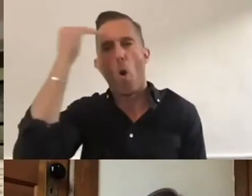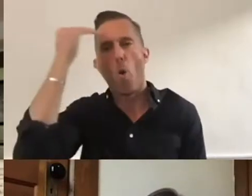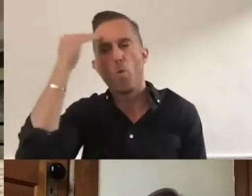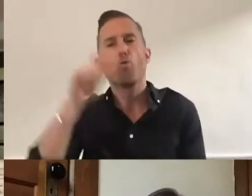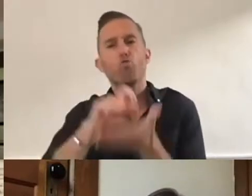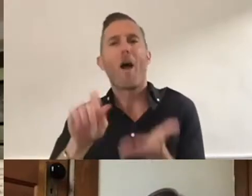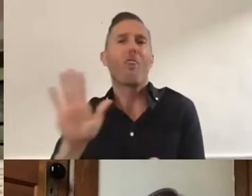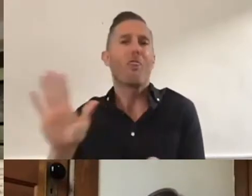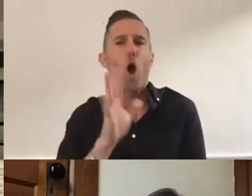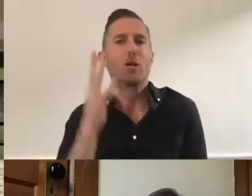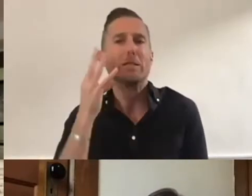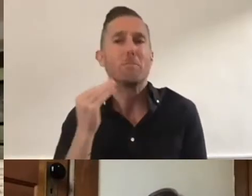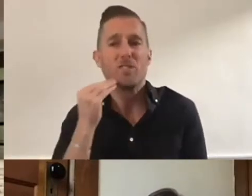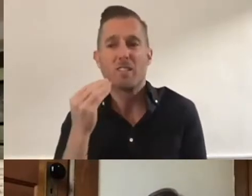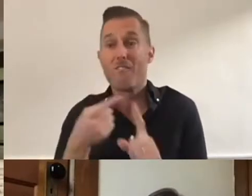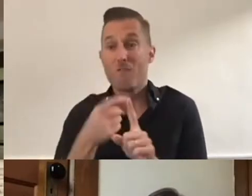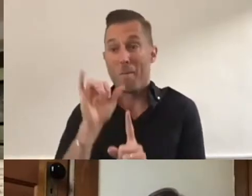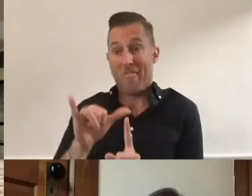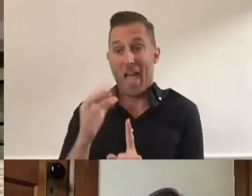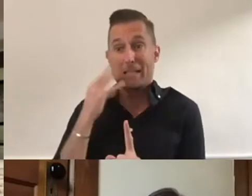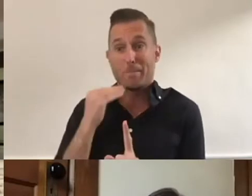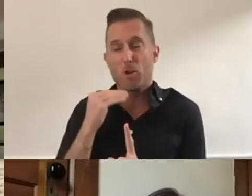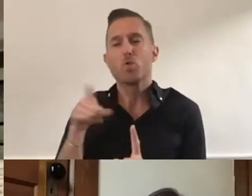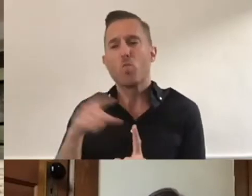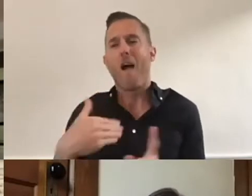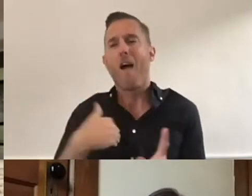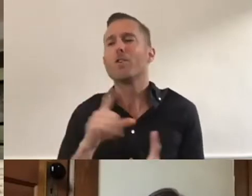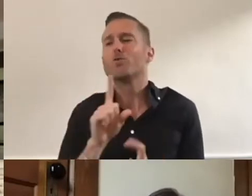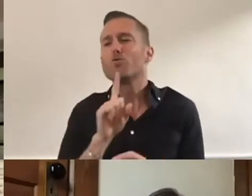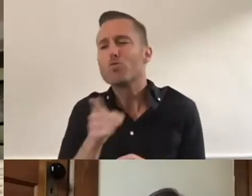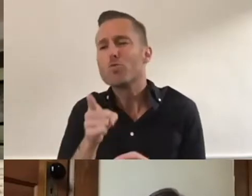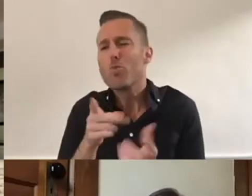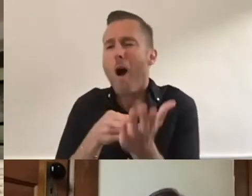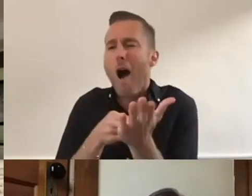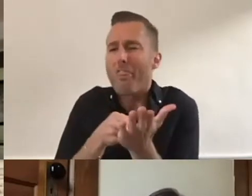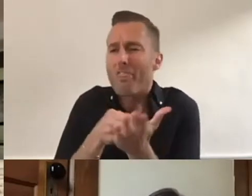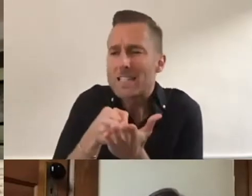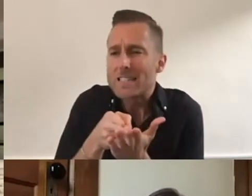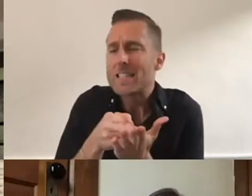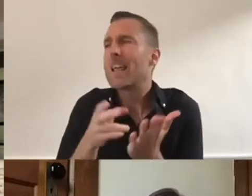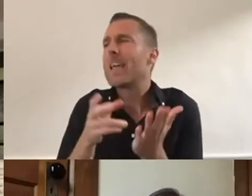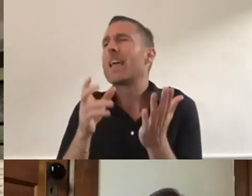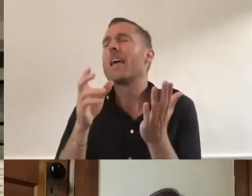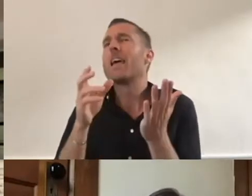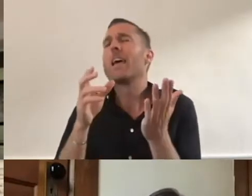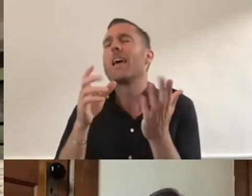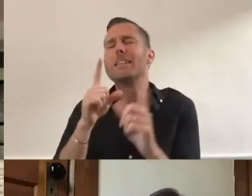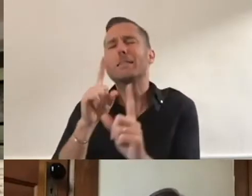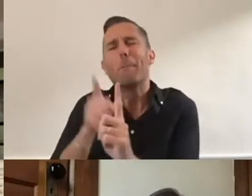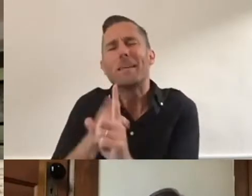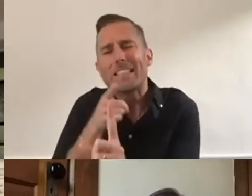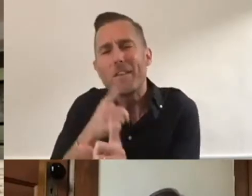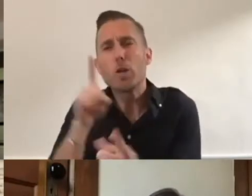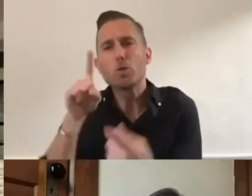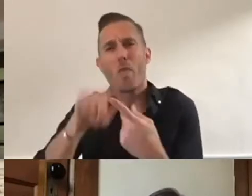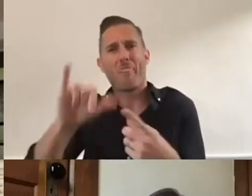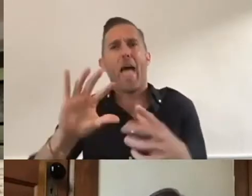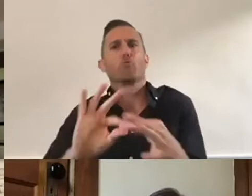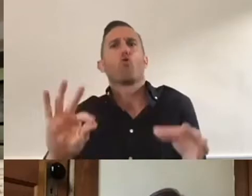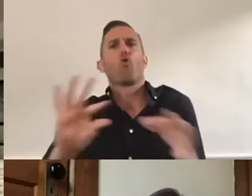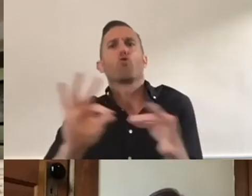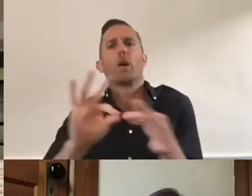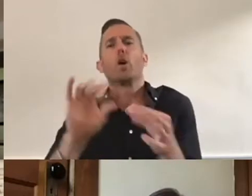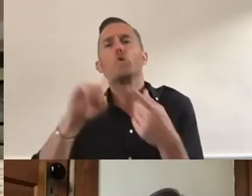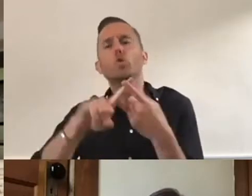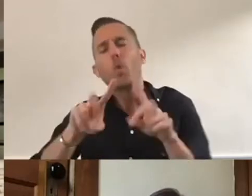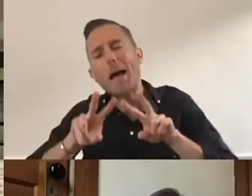that experience that you have that true authenticity and the specificity that you need to really explore a character, to really explore